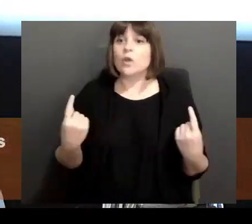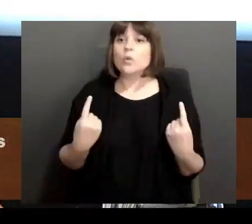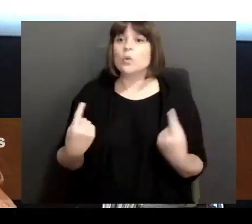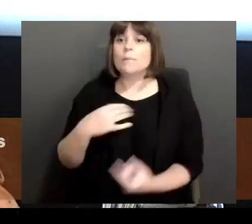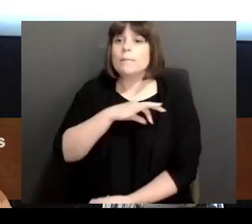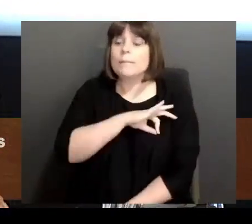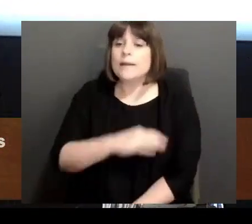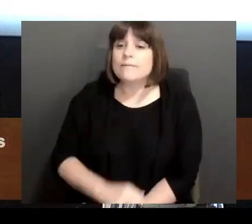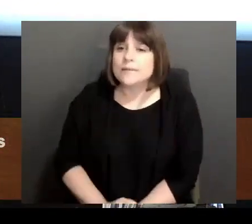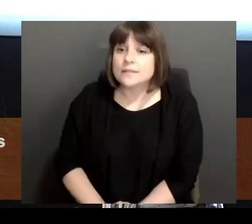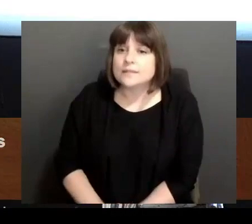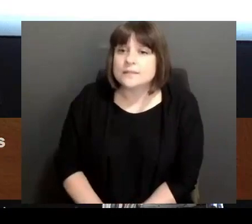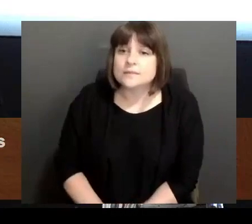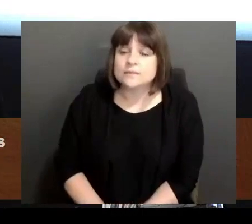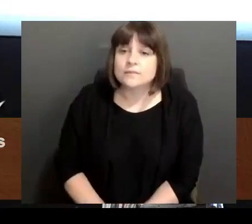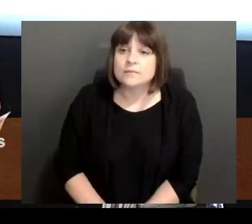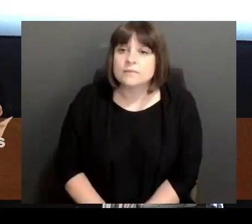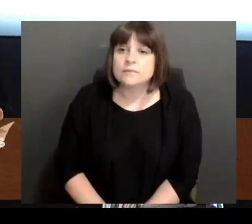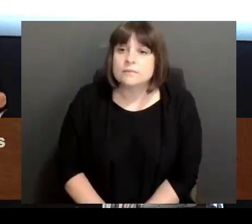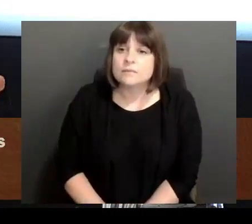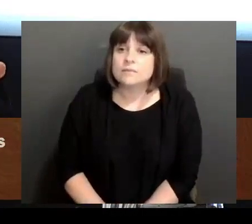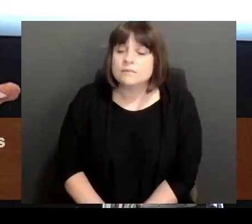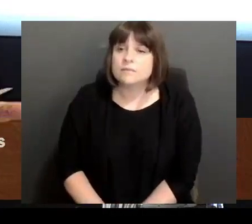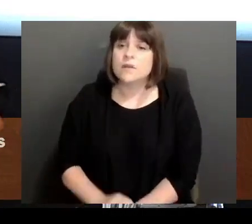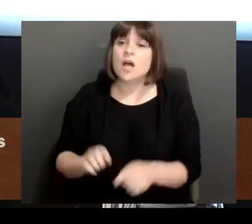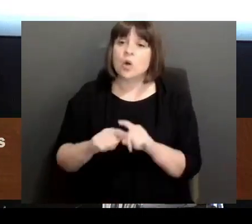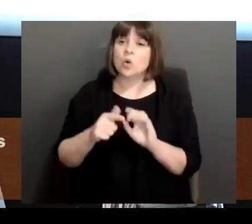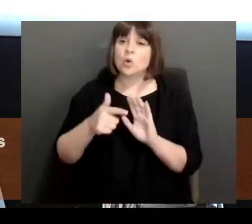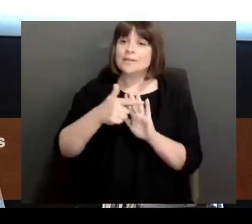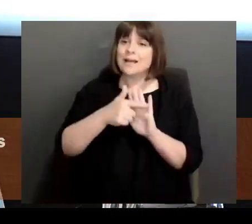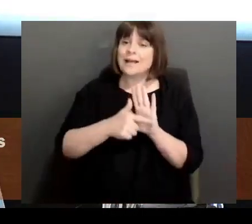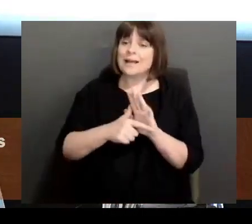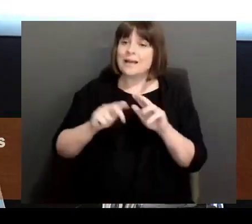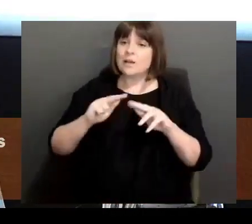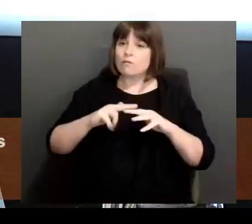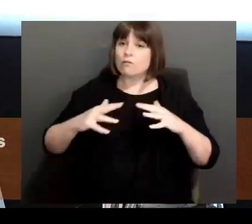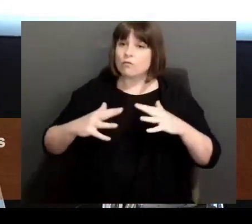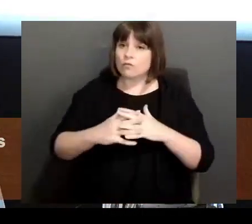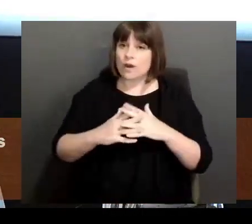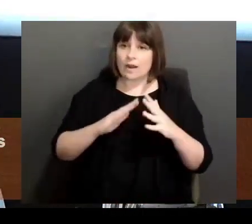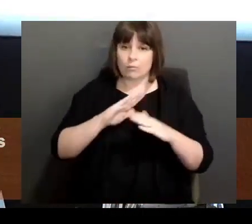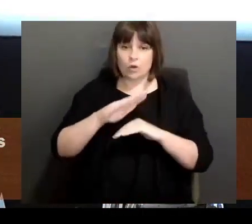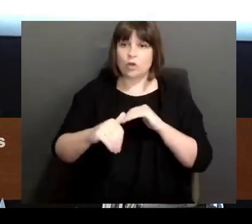and the various aspects of the legal framework for royalties for gold.